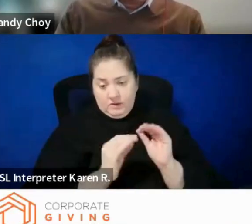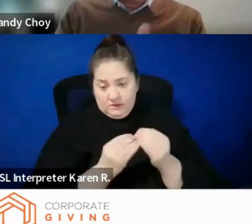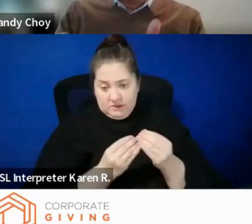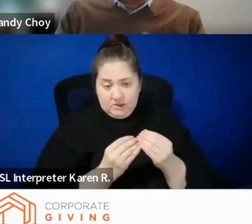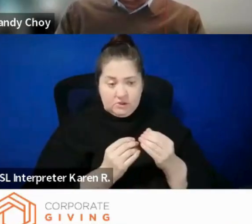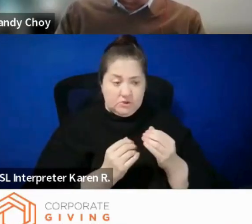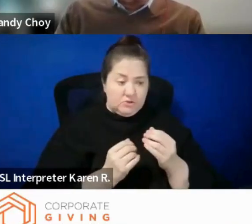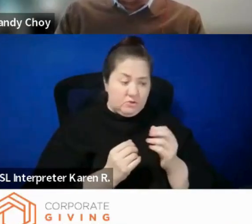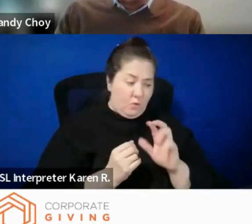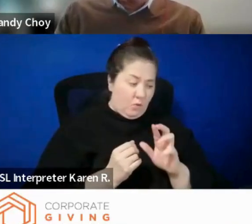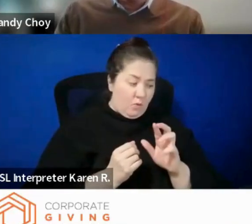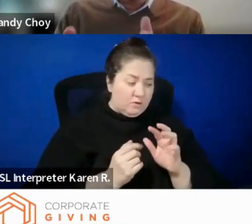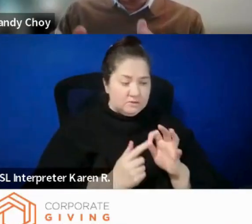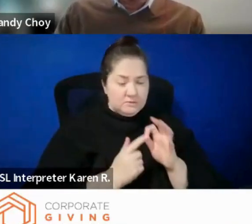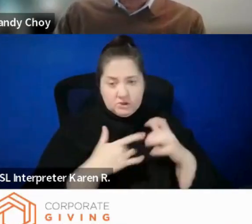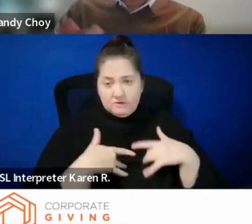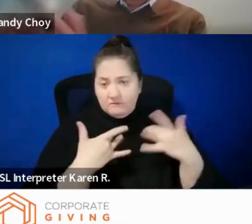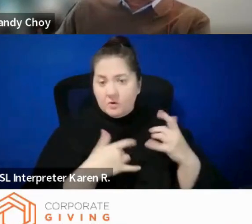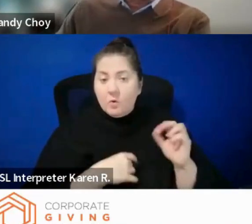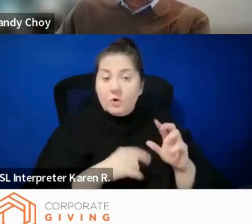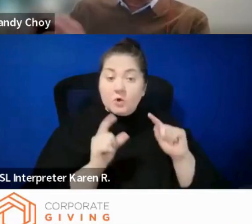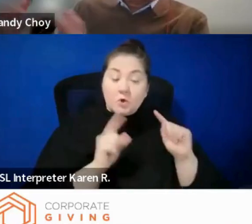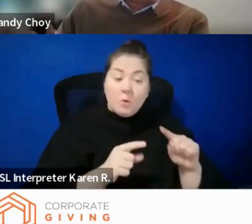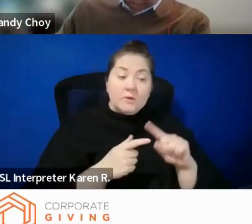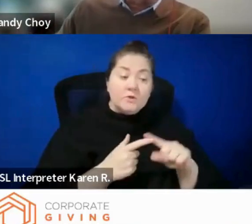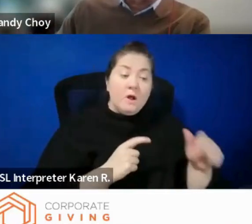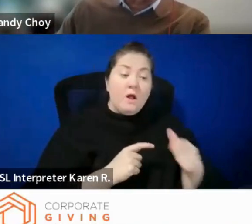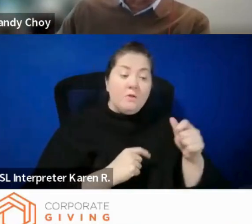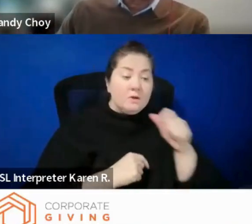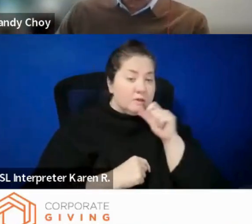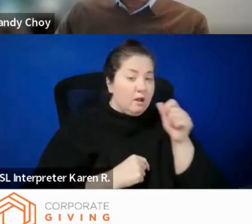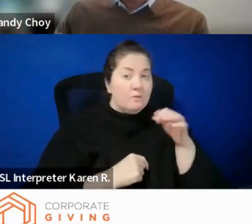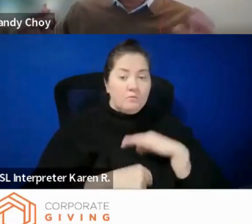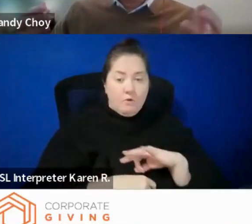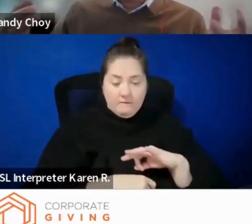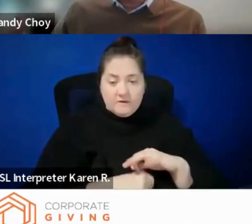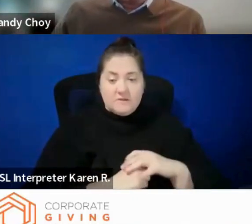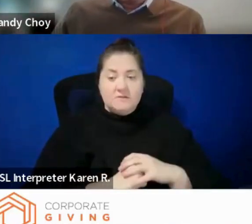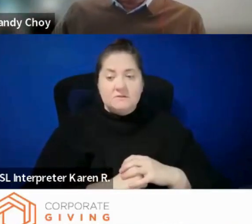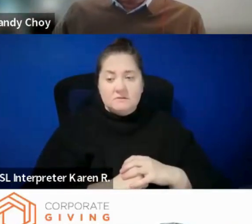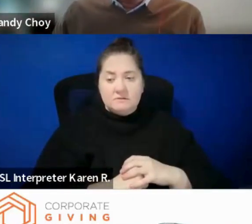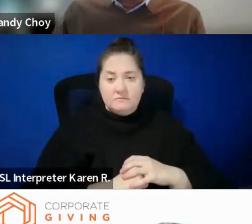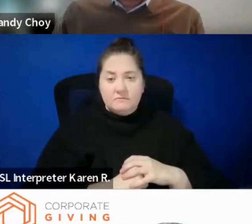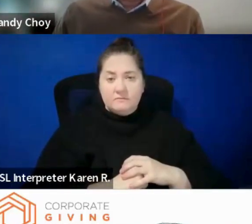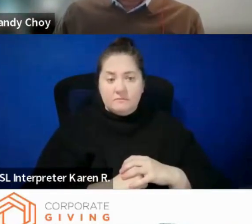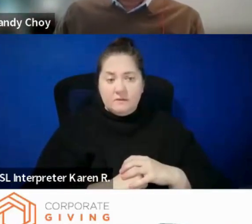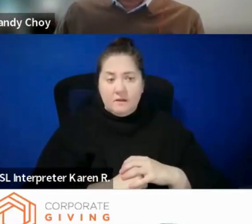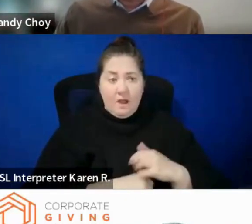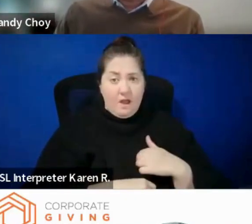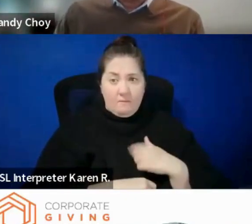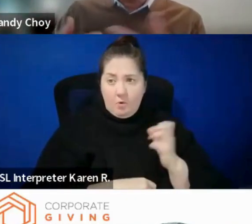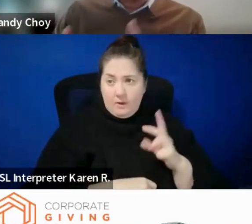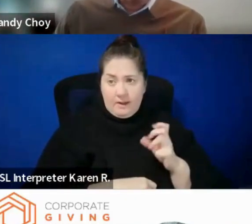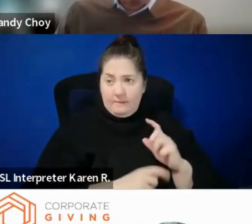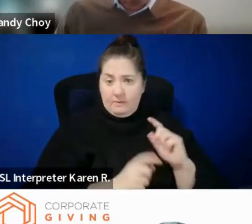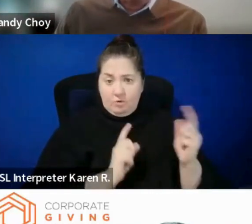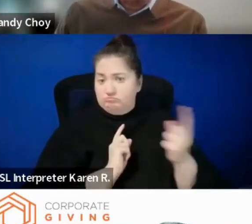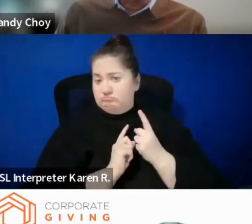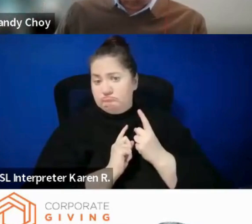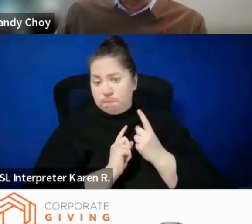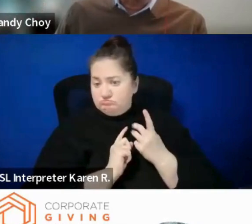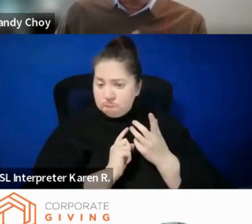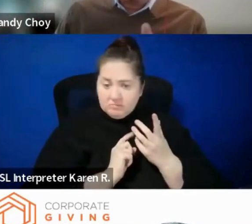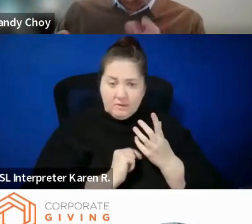organization's gala or a special event, or you go to another nonprofit's one, I'm okay with folks approaching